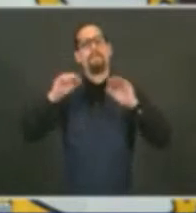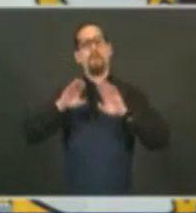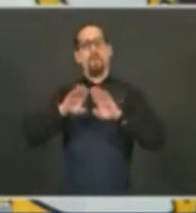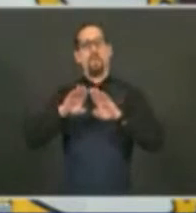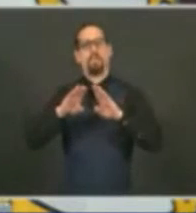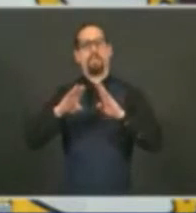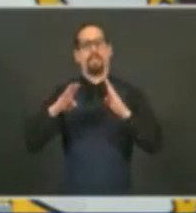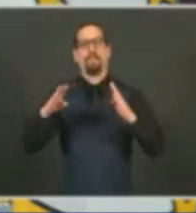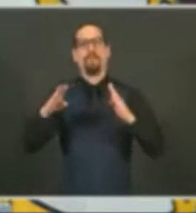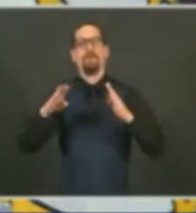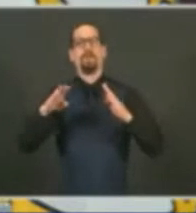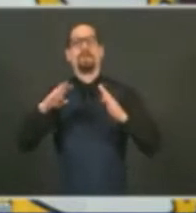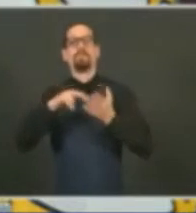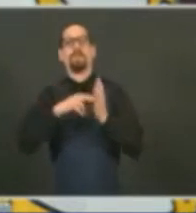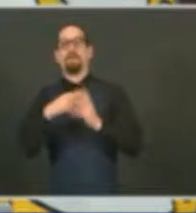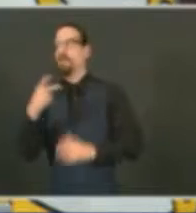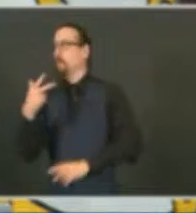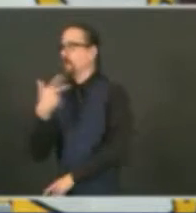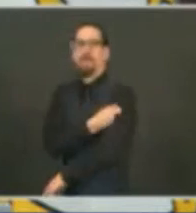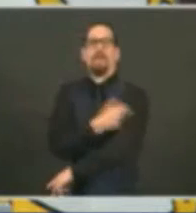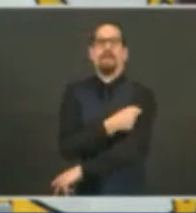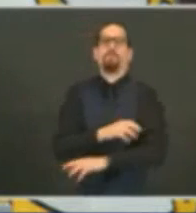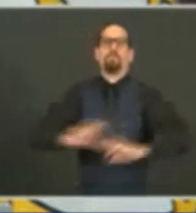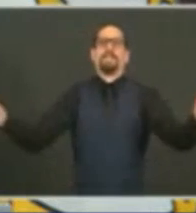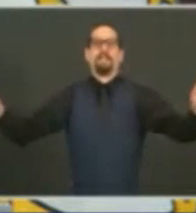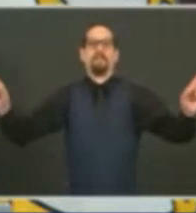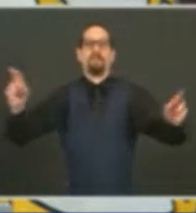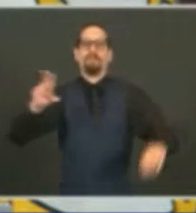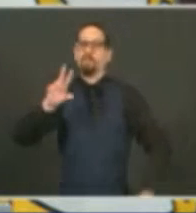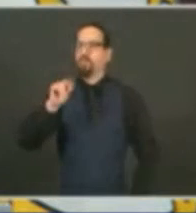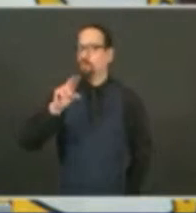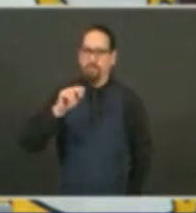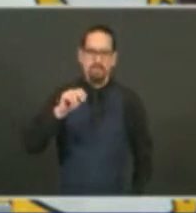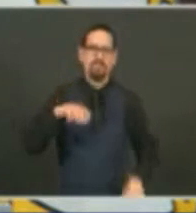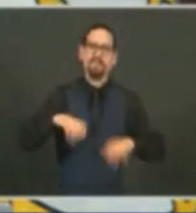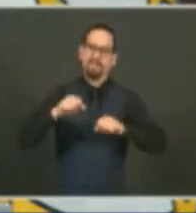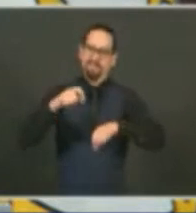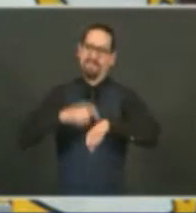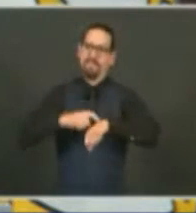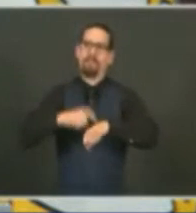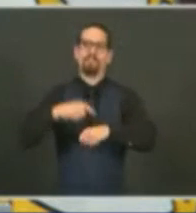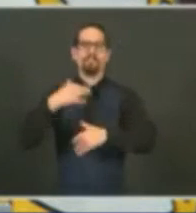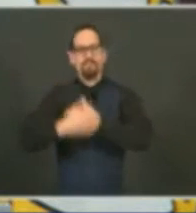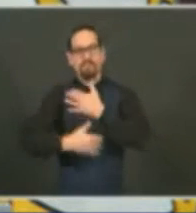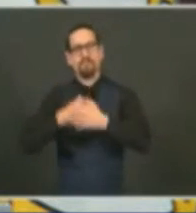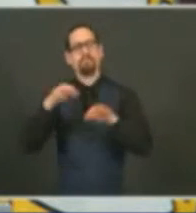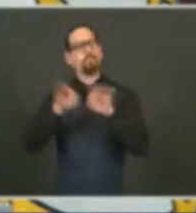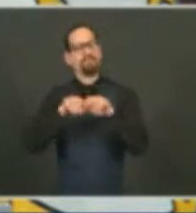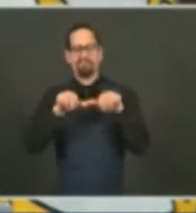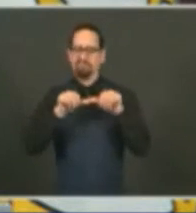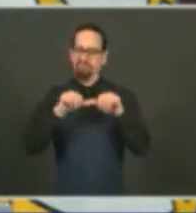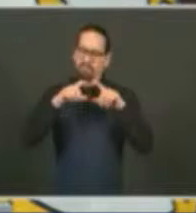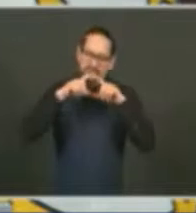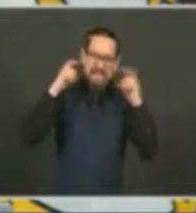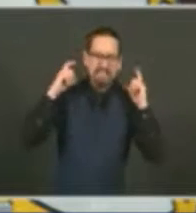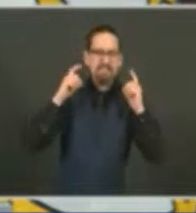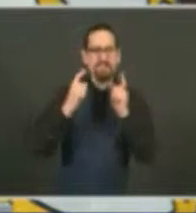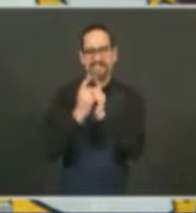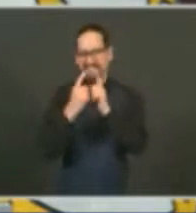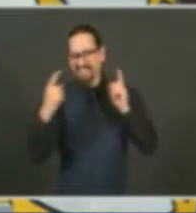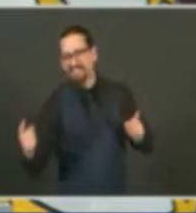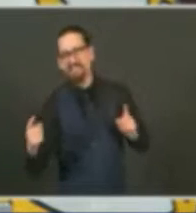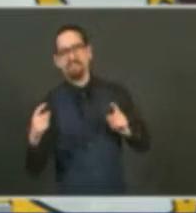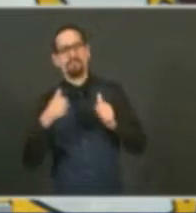more of being careful, mask wearing, social distancing, and following the rules, which is why we are